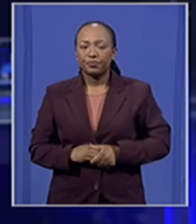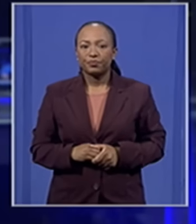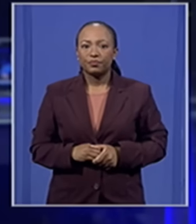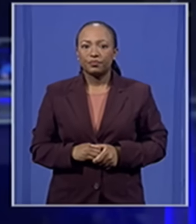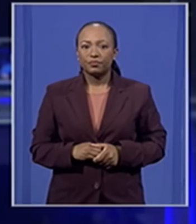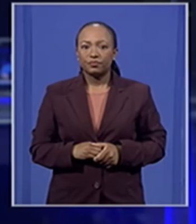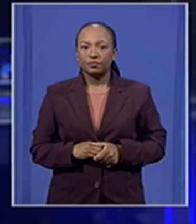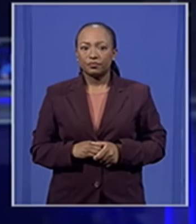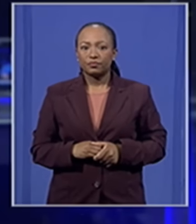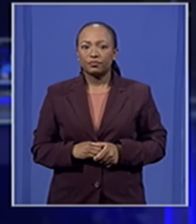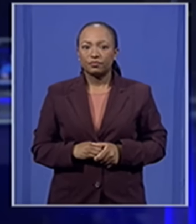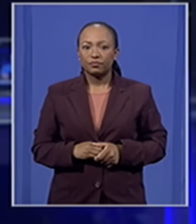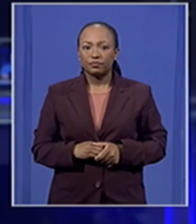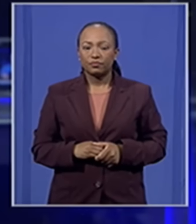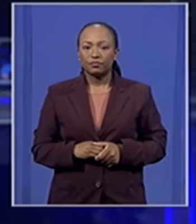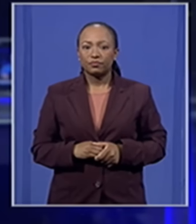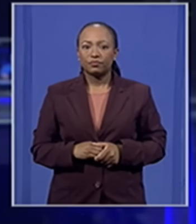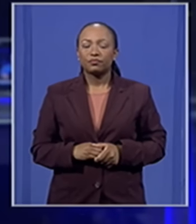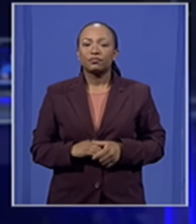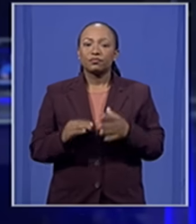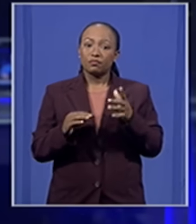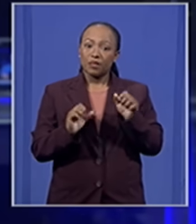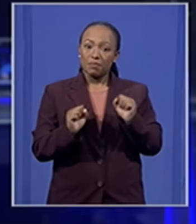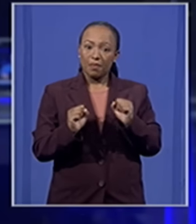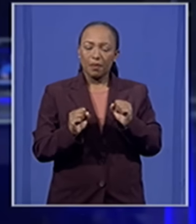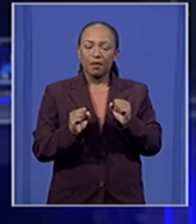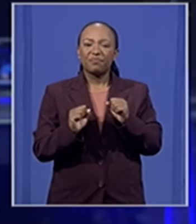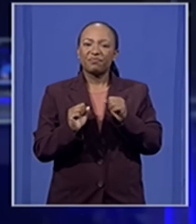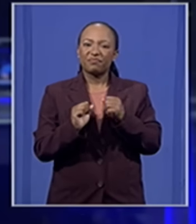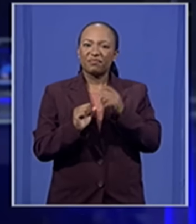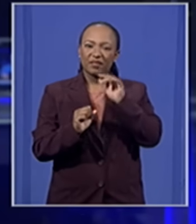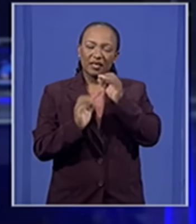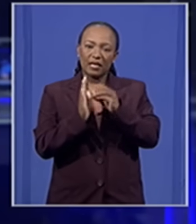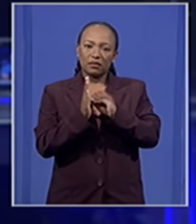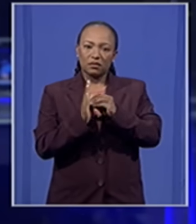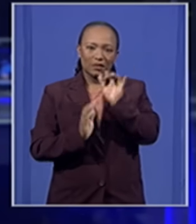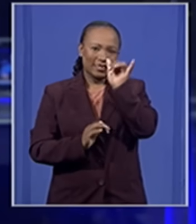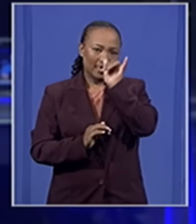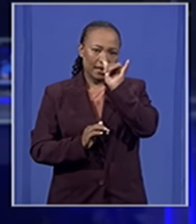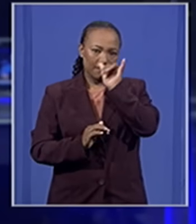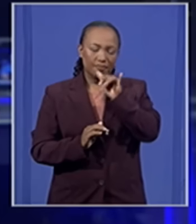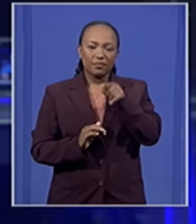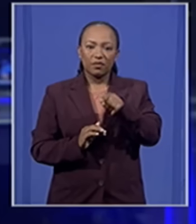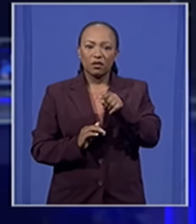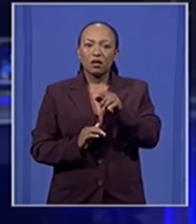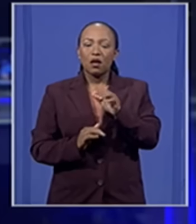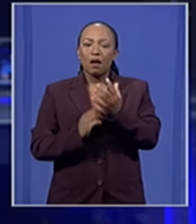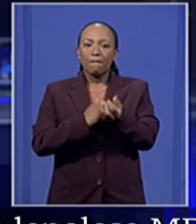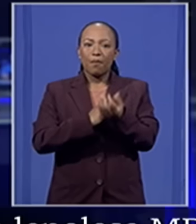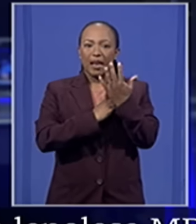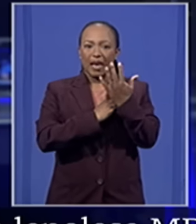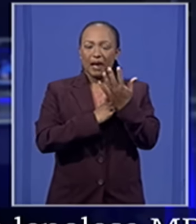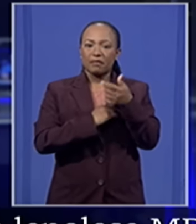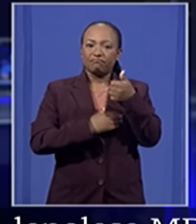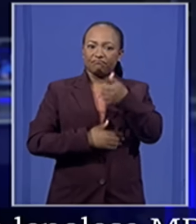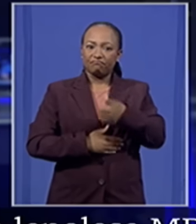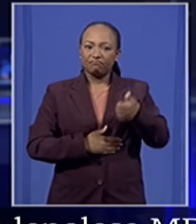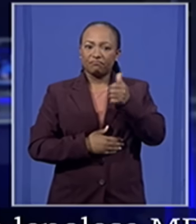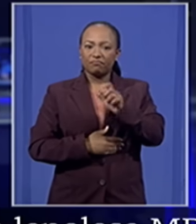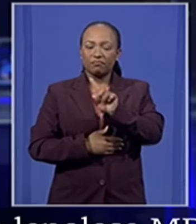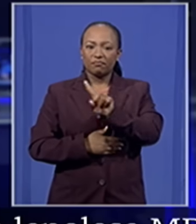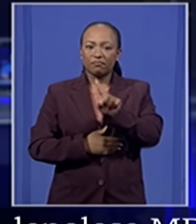Hara santse re le ditaba tsa mana le ditlolo tsa molao mokomishenara wa sepolesa ya tshwere mokobobo provinseng ya Mpumalanga Zef Mkhwanazi o se o letse ka bohale